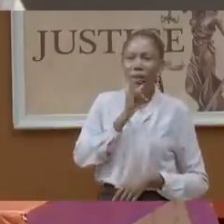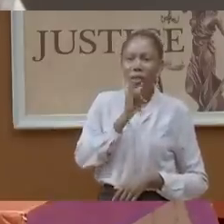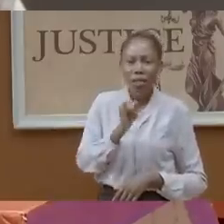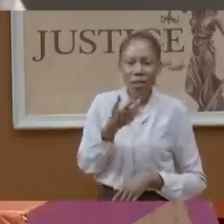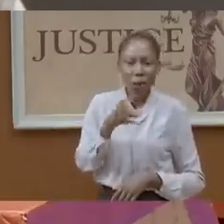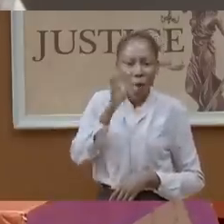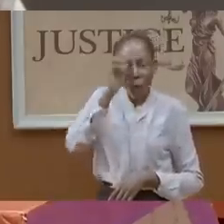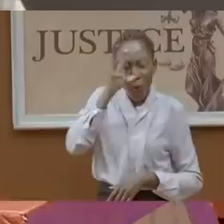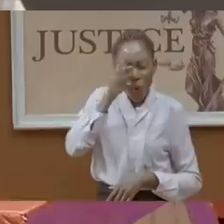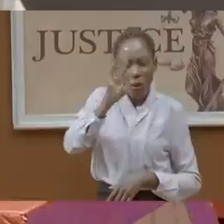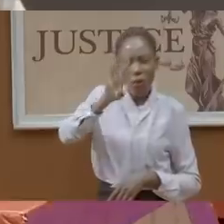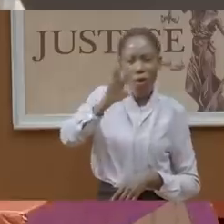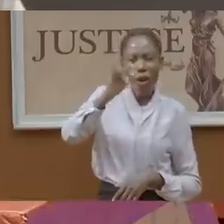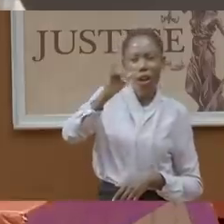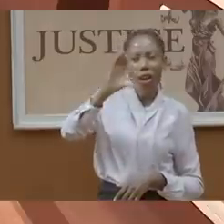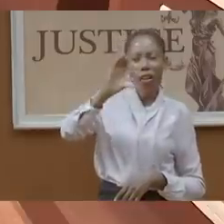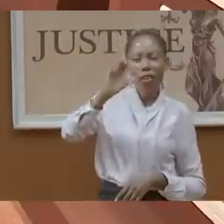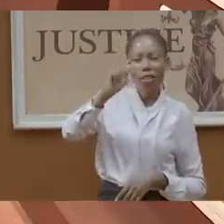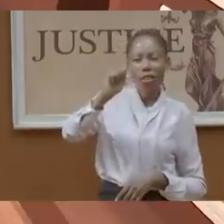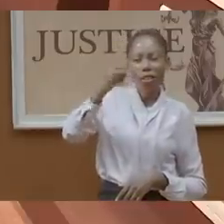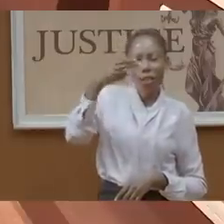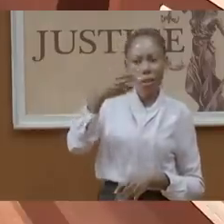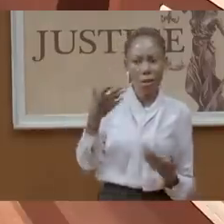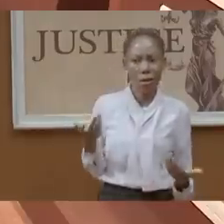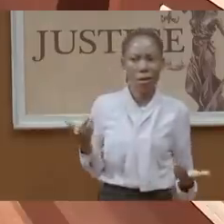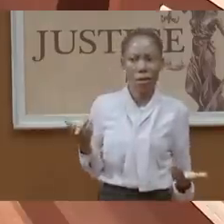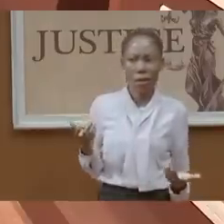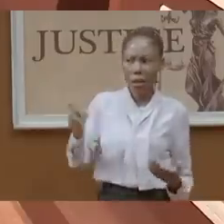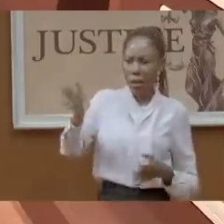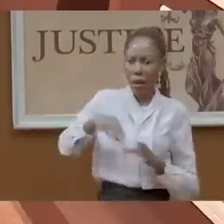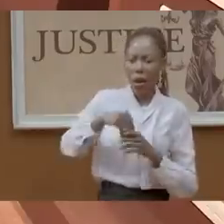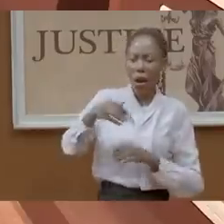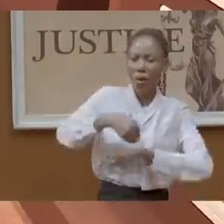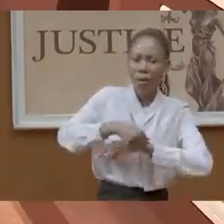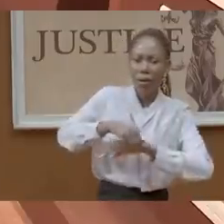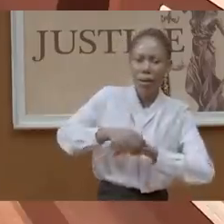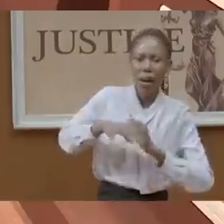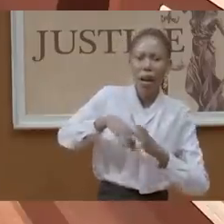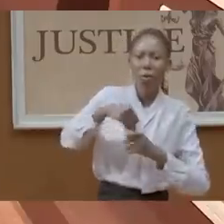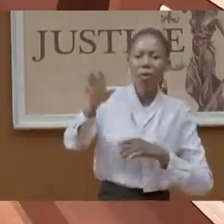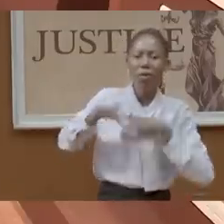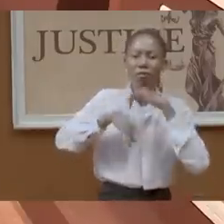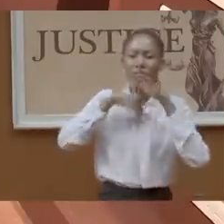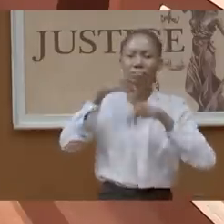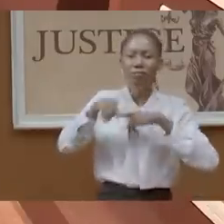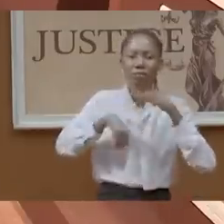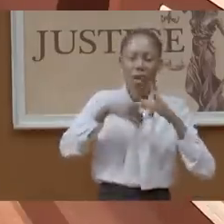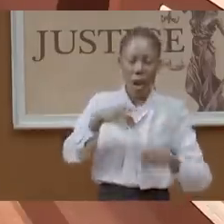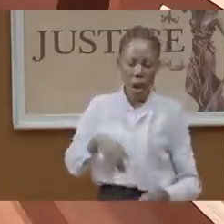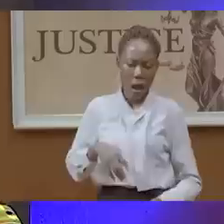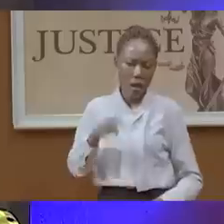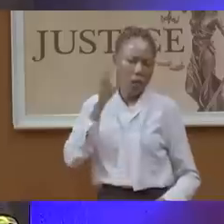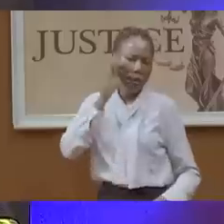witch. In fact, the night he went out, 2 hours he was outside, shouting to the whole compound, she's a